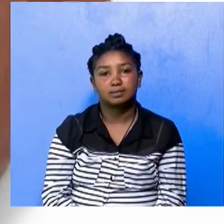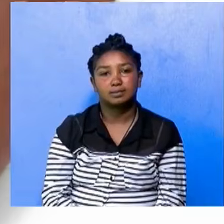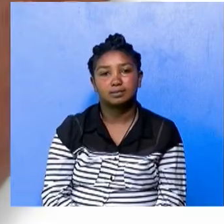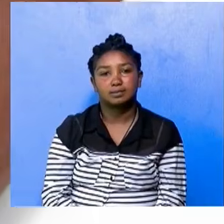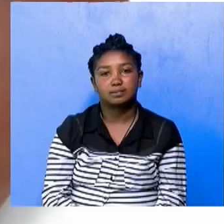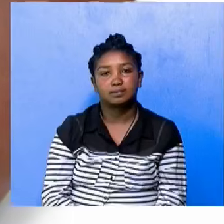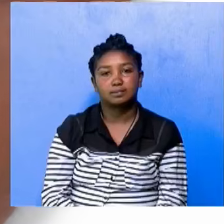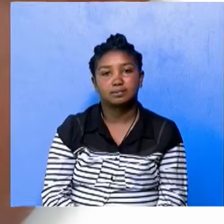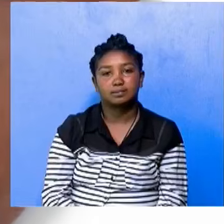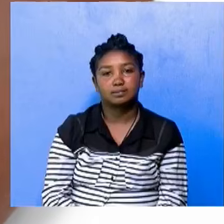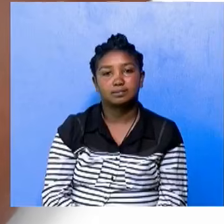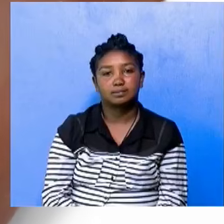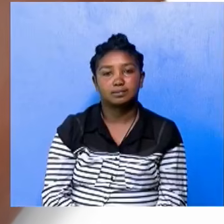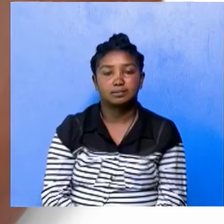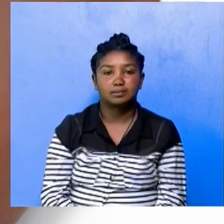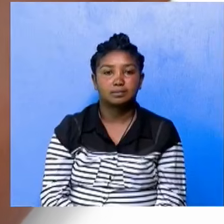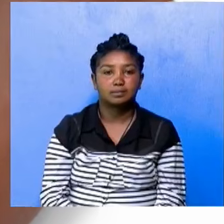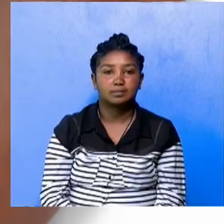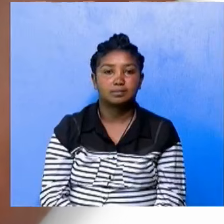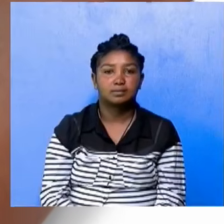irregular nouns.